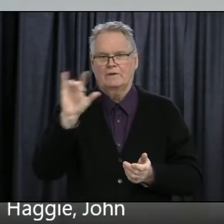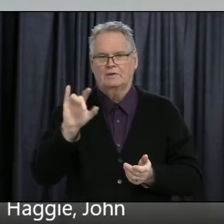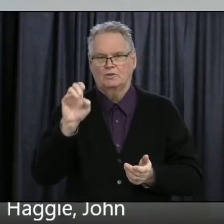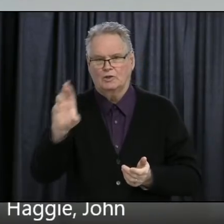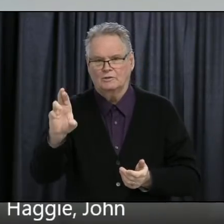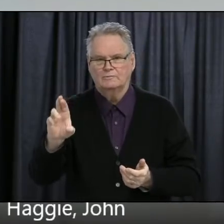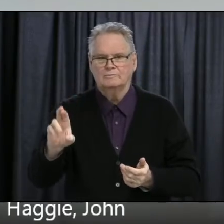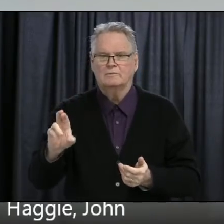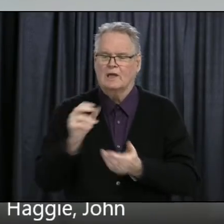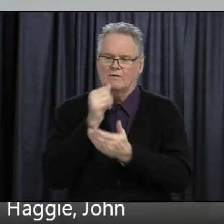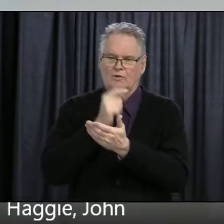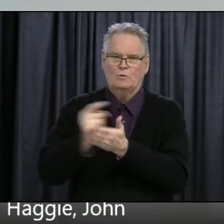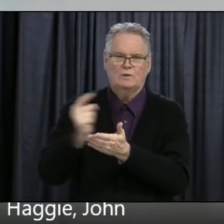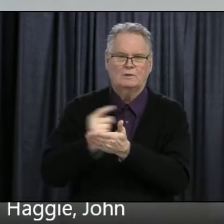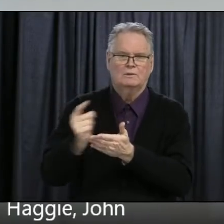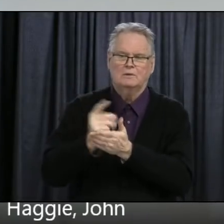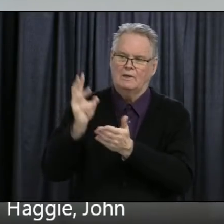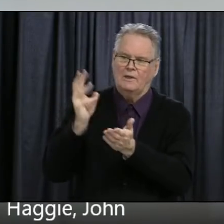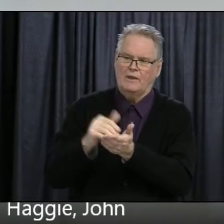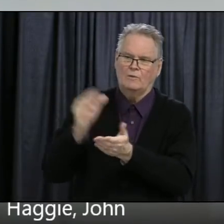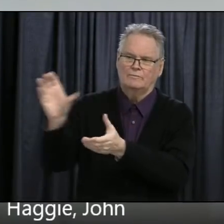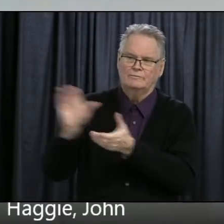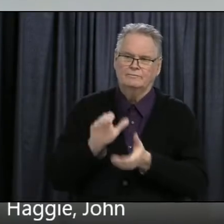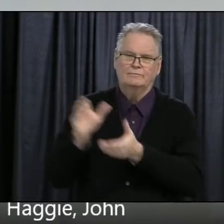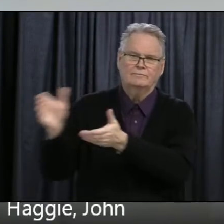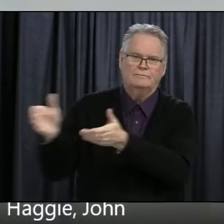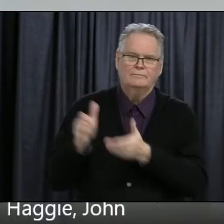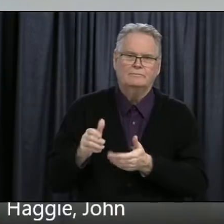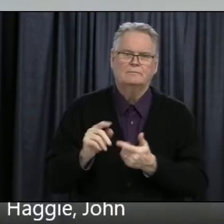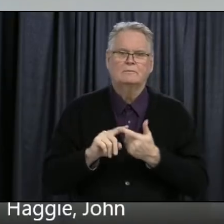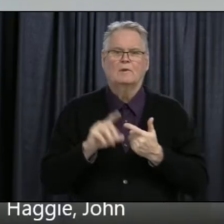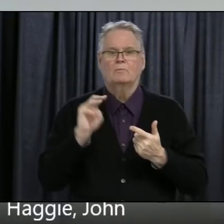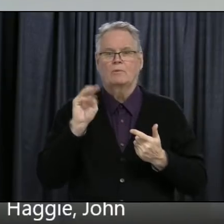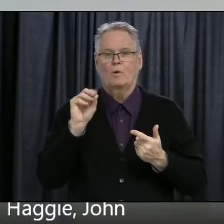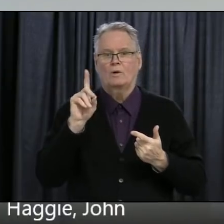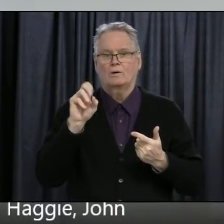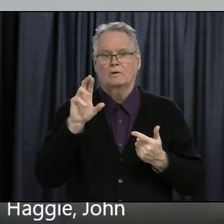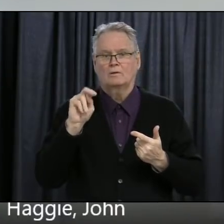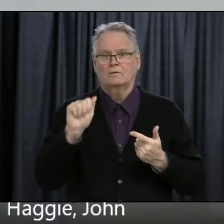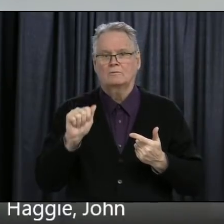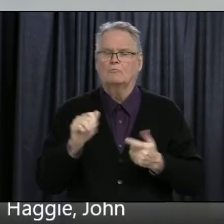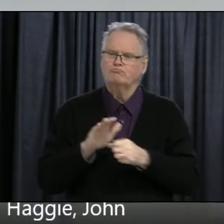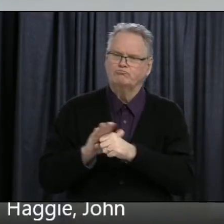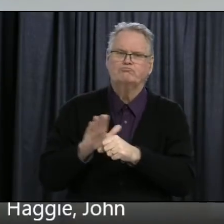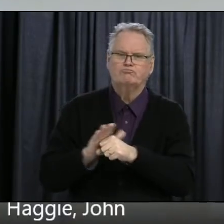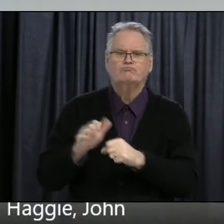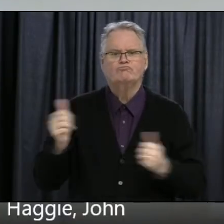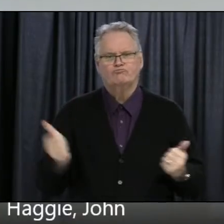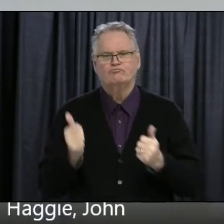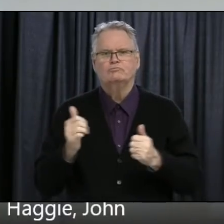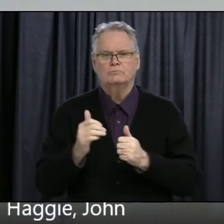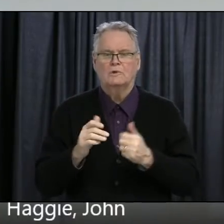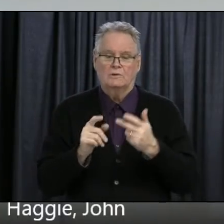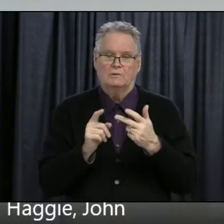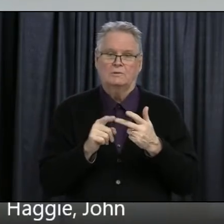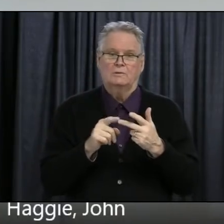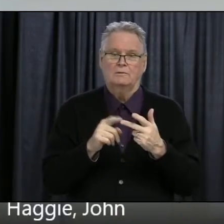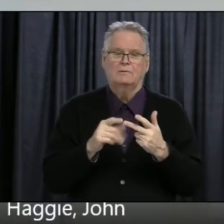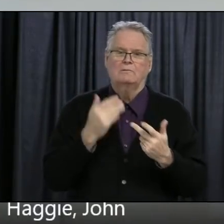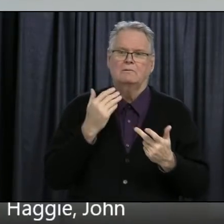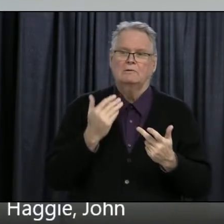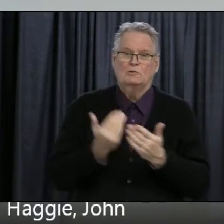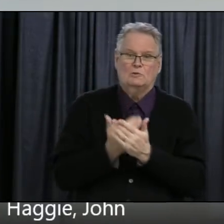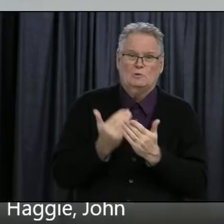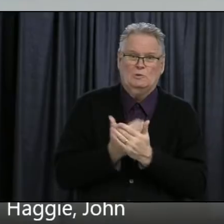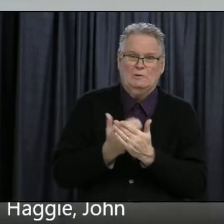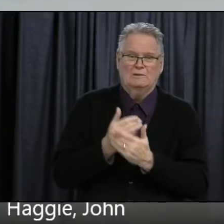await AstraZeneca with interest. Once phase 1 is done, that's when we'll trigger phase 2, and that's